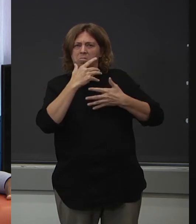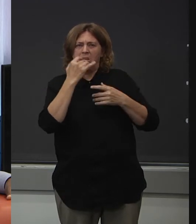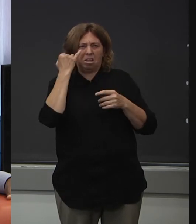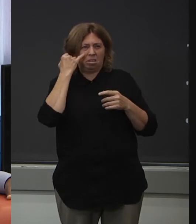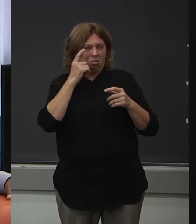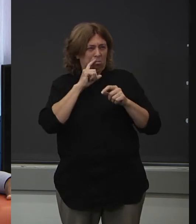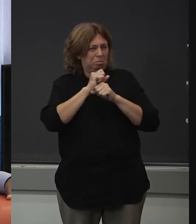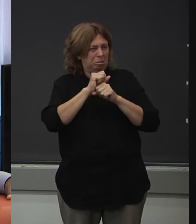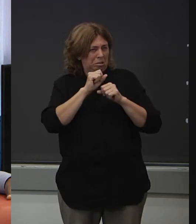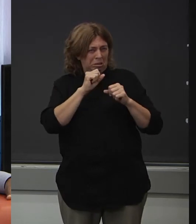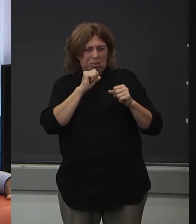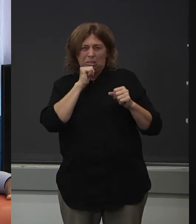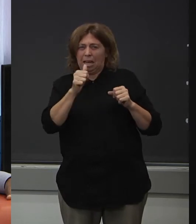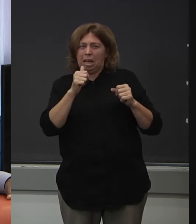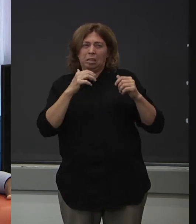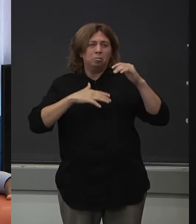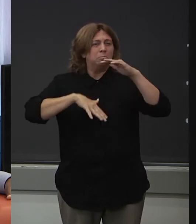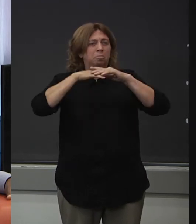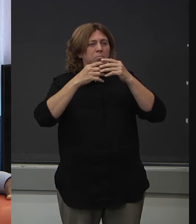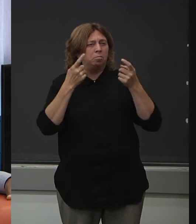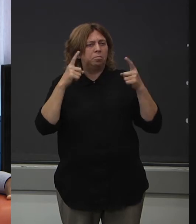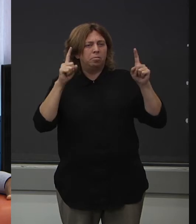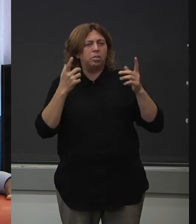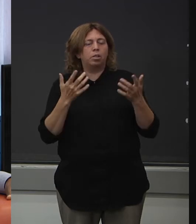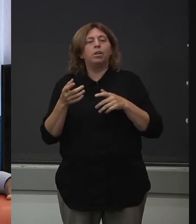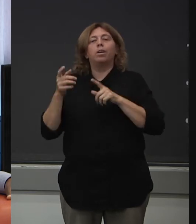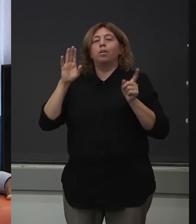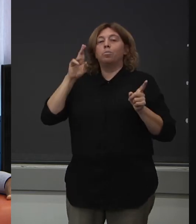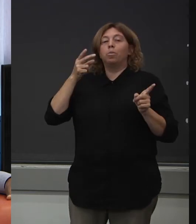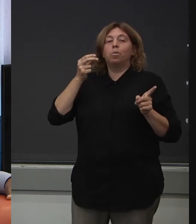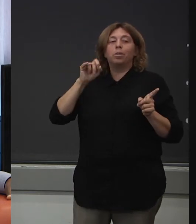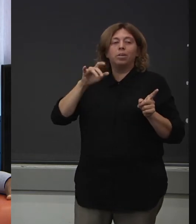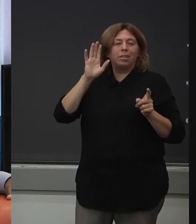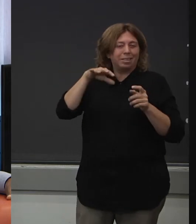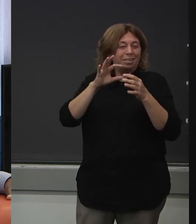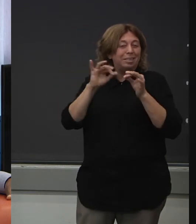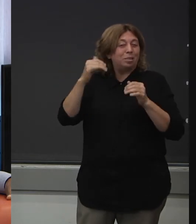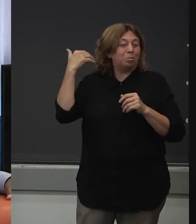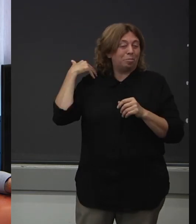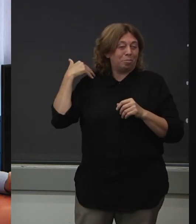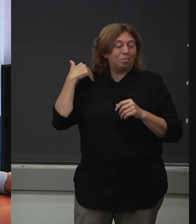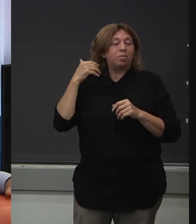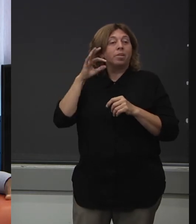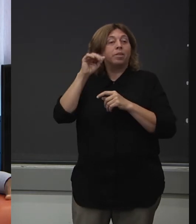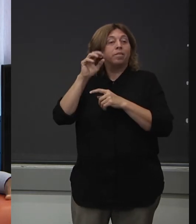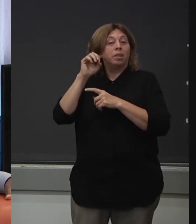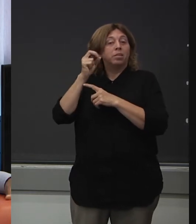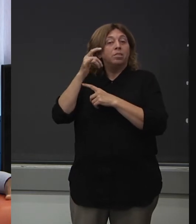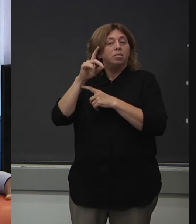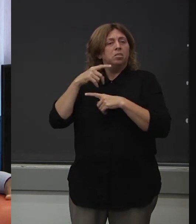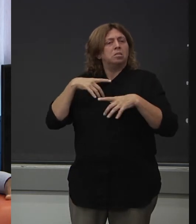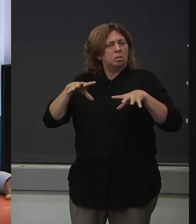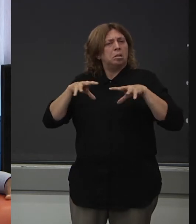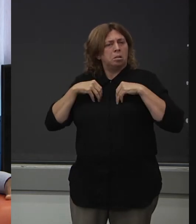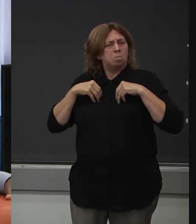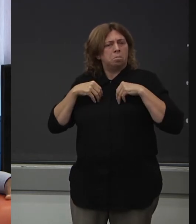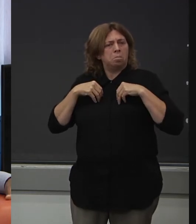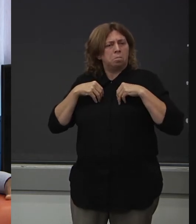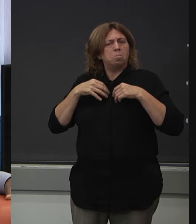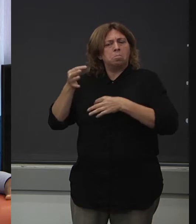an acceptable alternative to face coverings, especially if